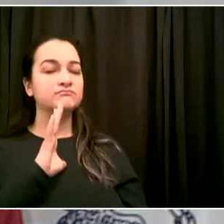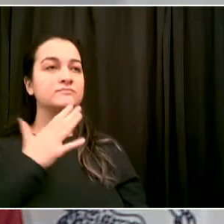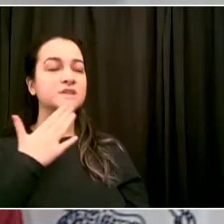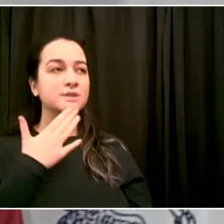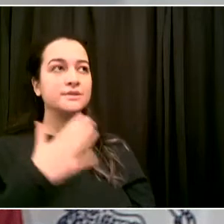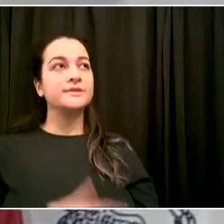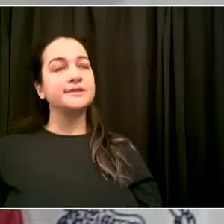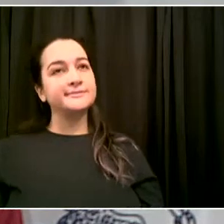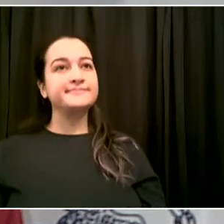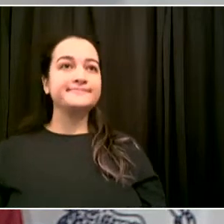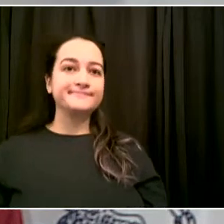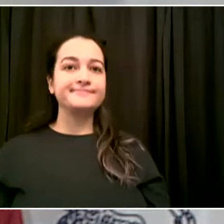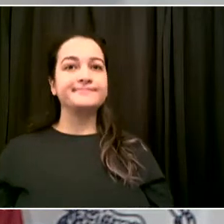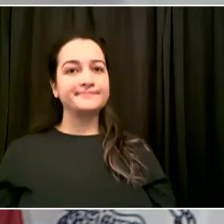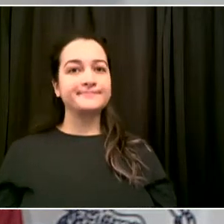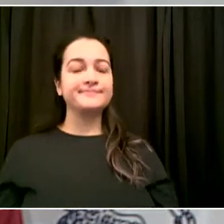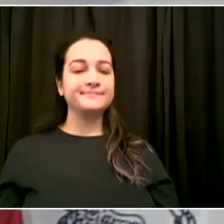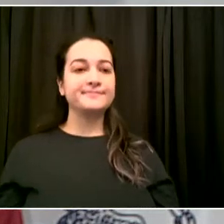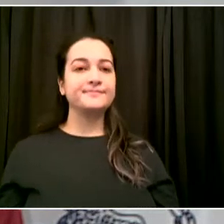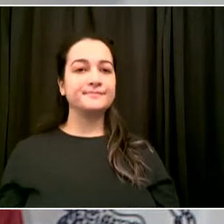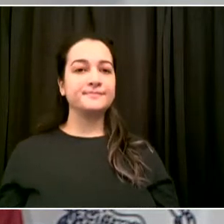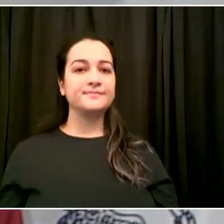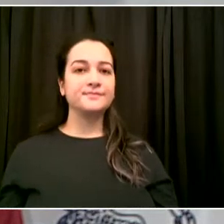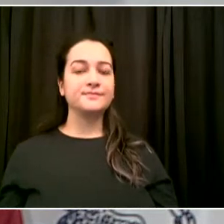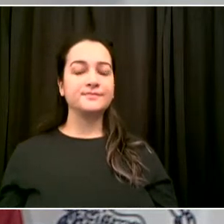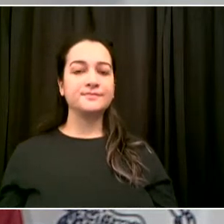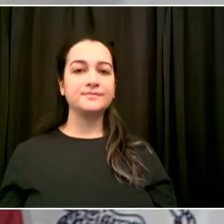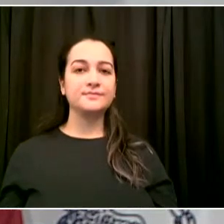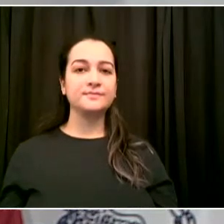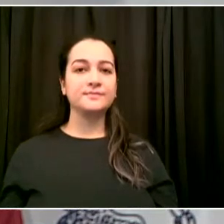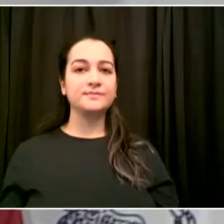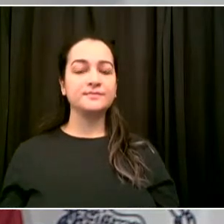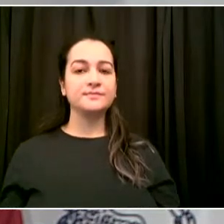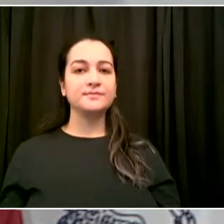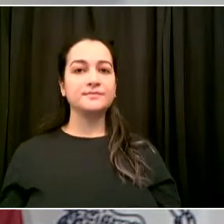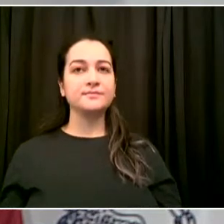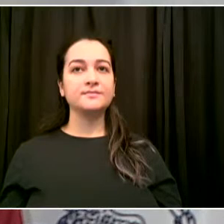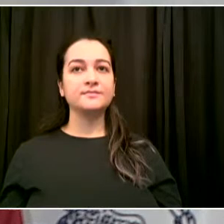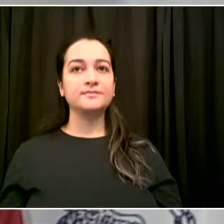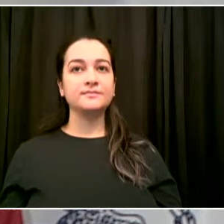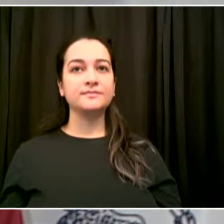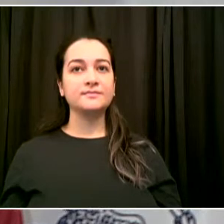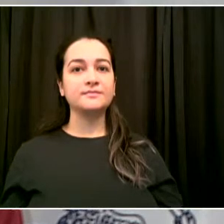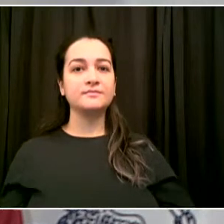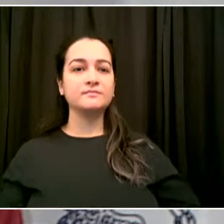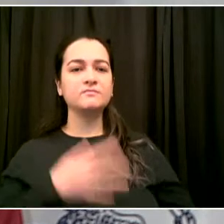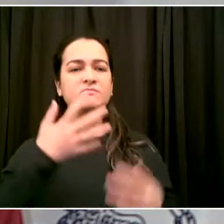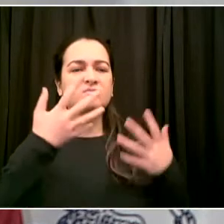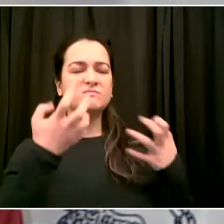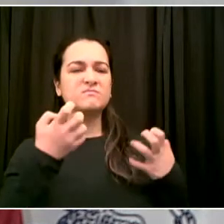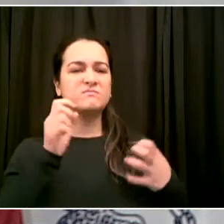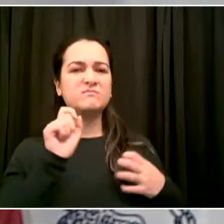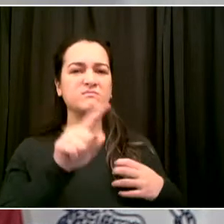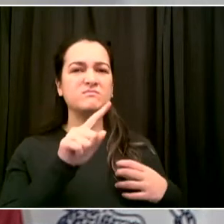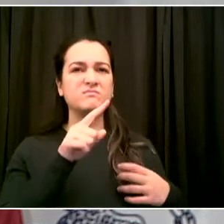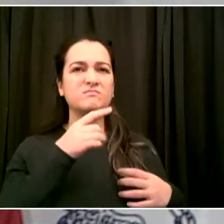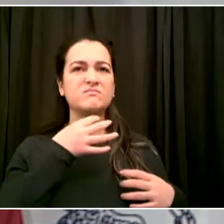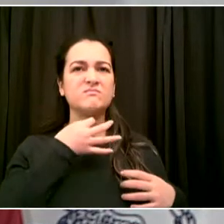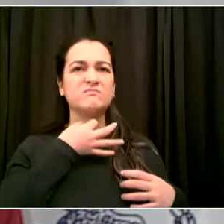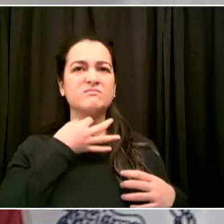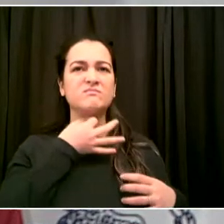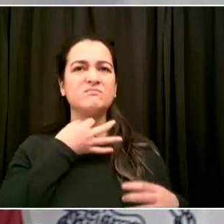I wanted to go over some of this data. I've been visiting some senior housing